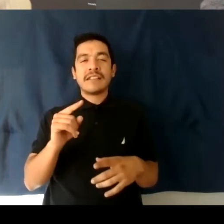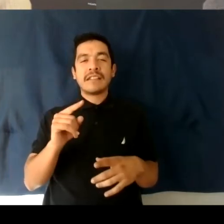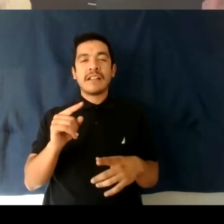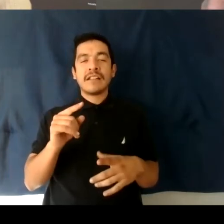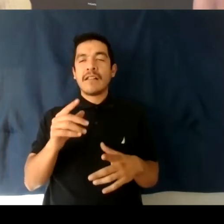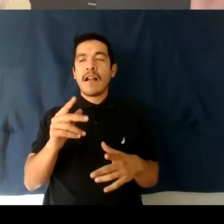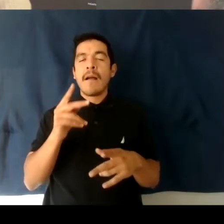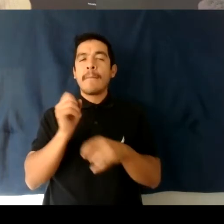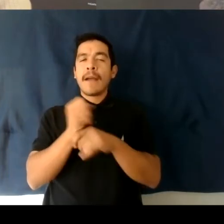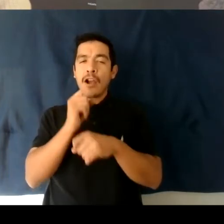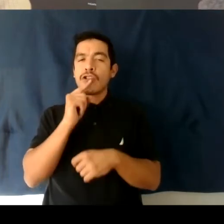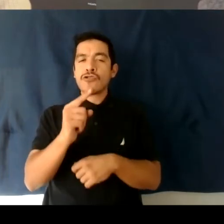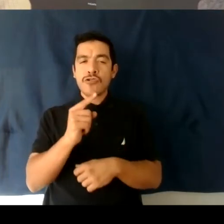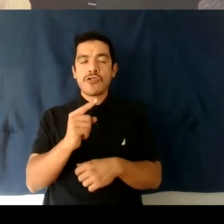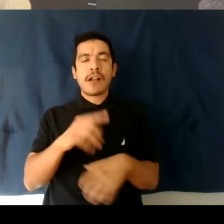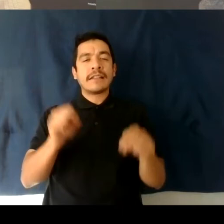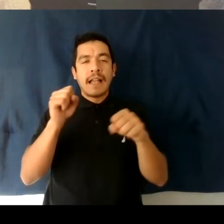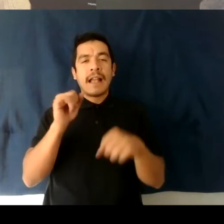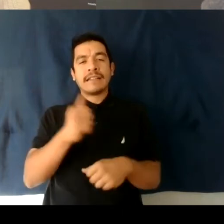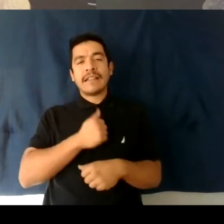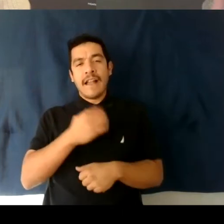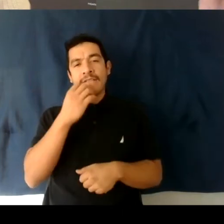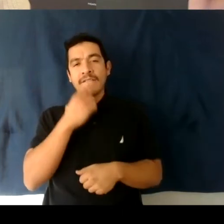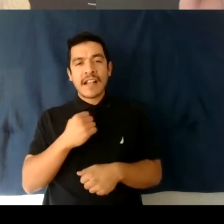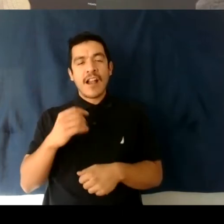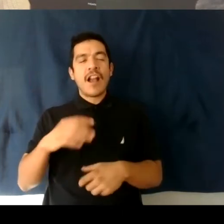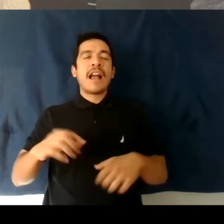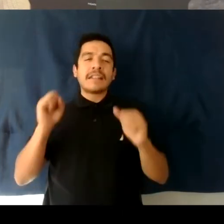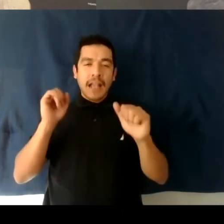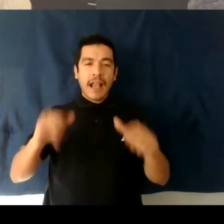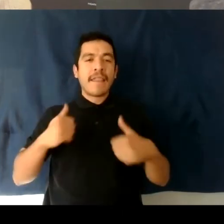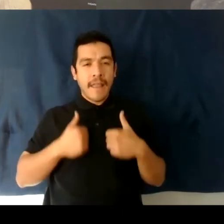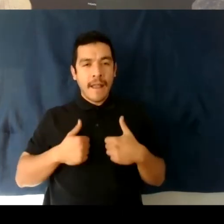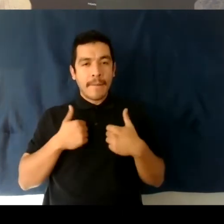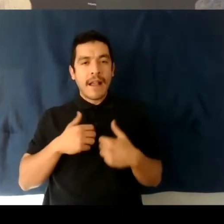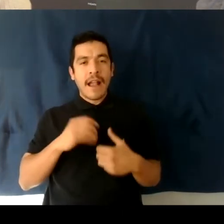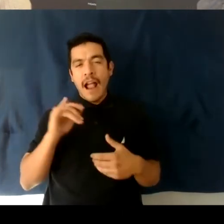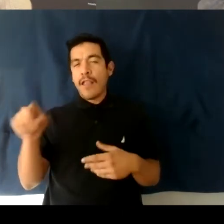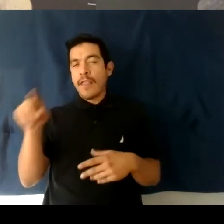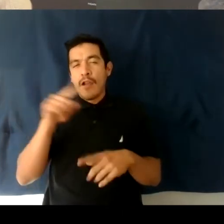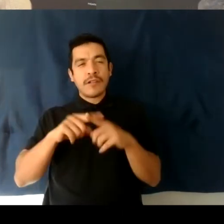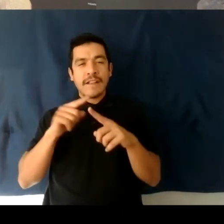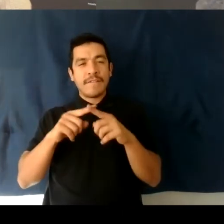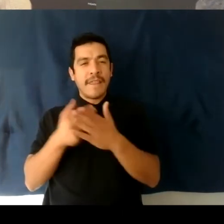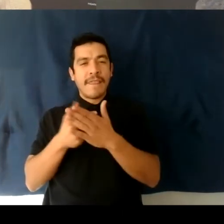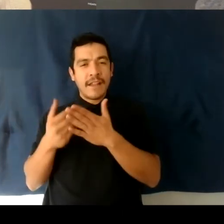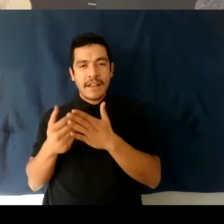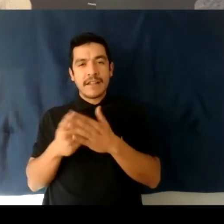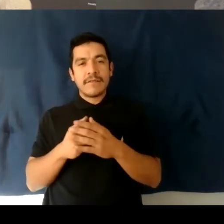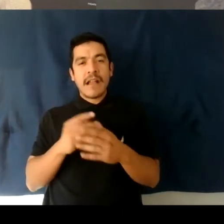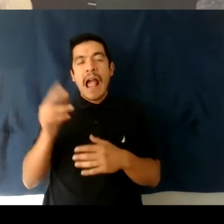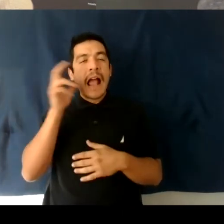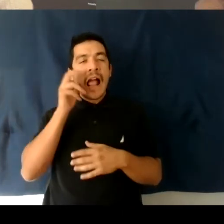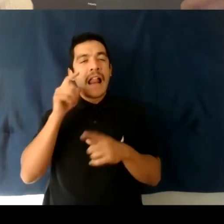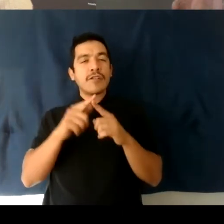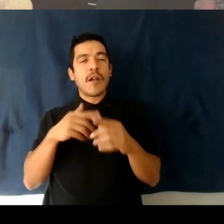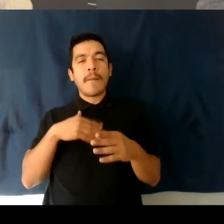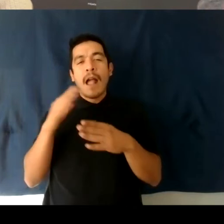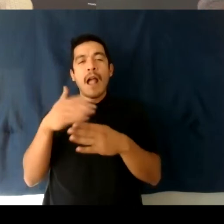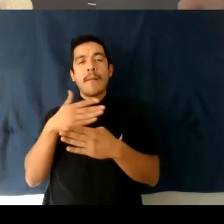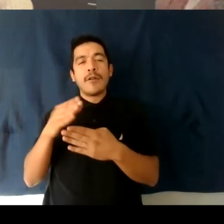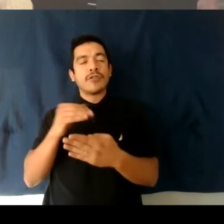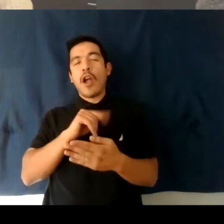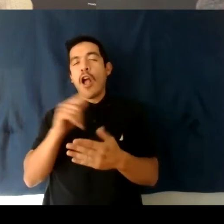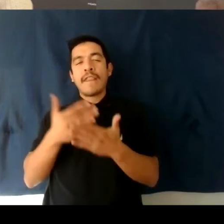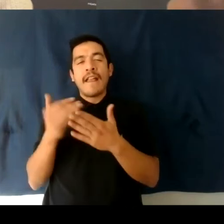care, taking those bubble baths and Yeah. all of those different things and listening to my music and all the things